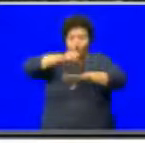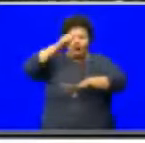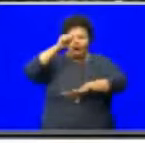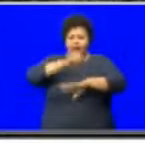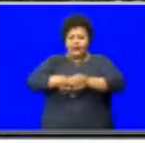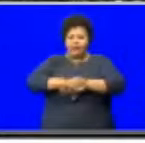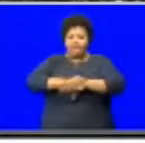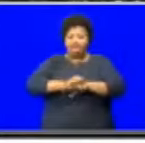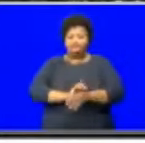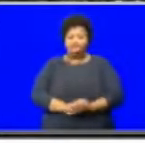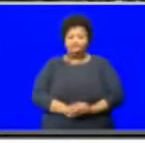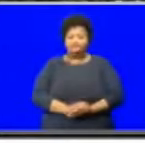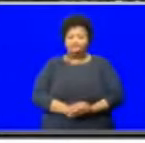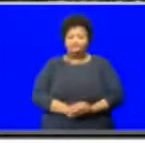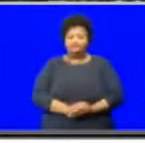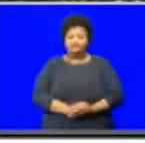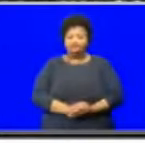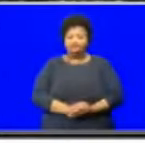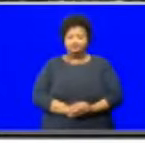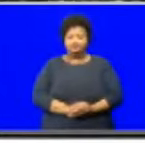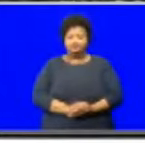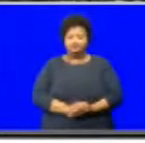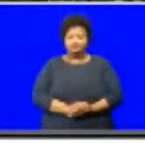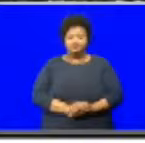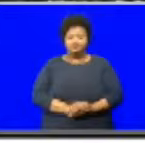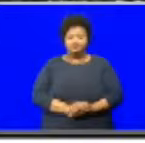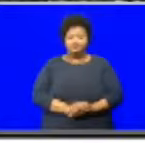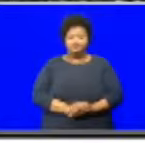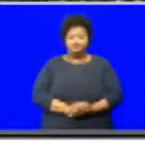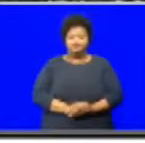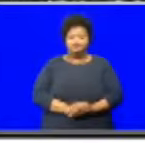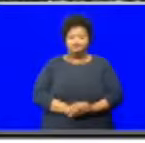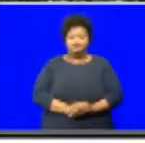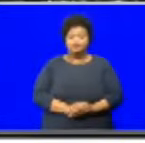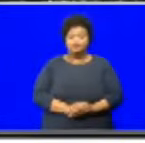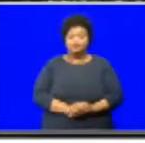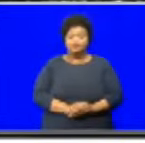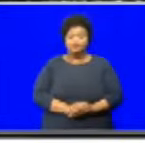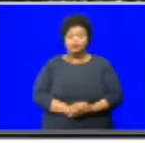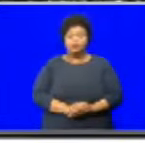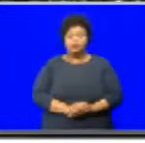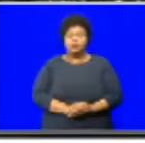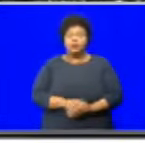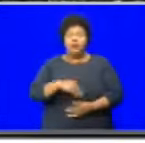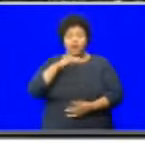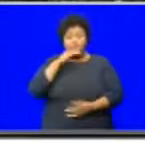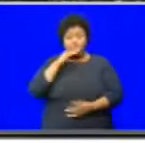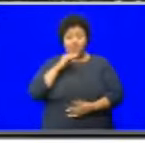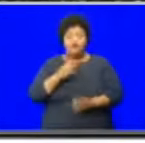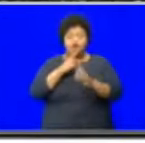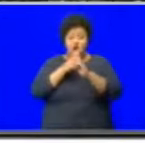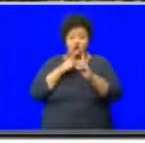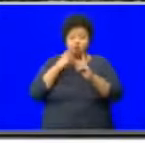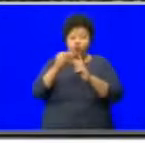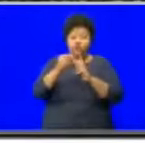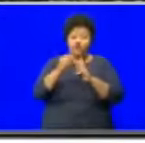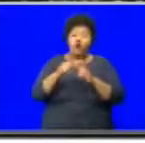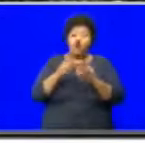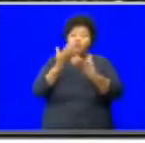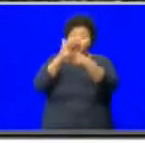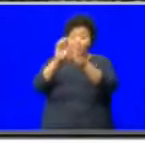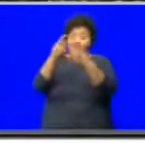before 5 years. So it's actually going to be introduced into the routine schedules for